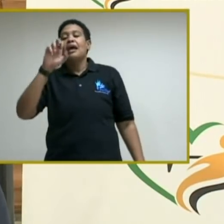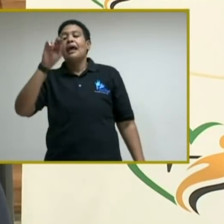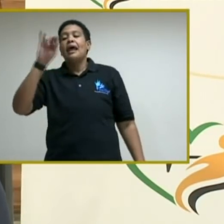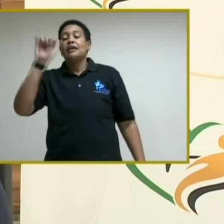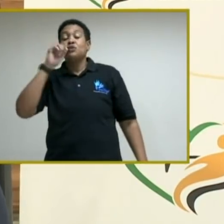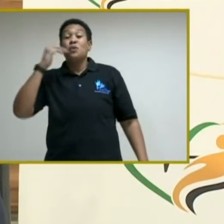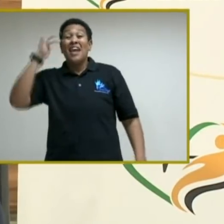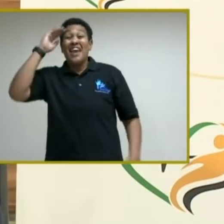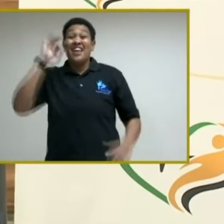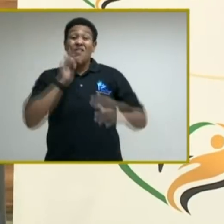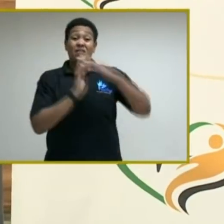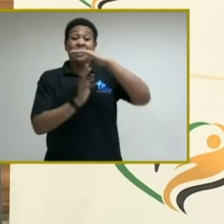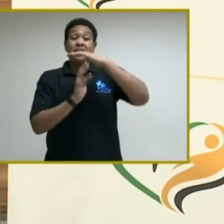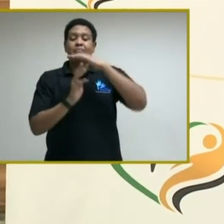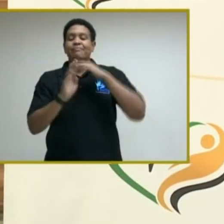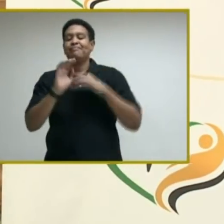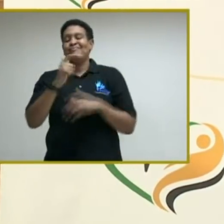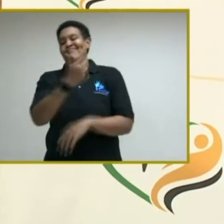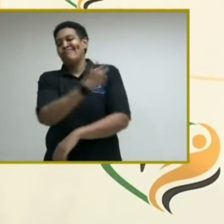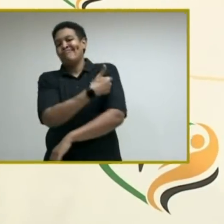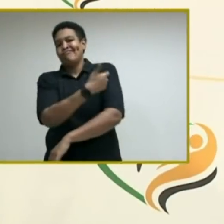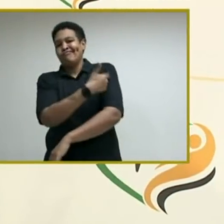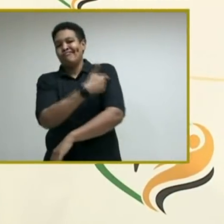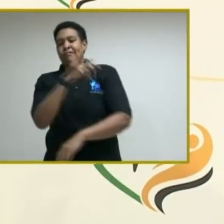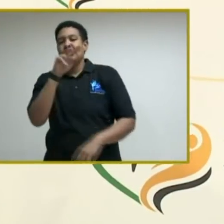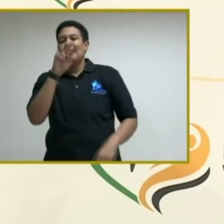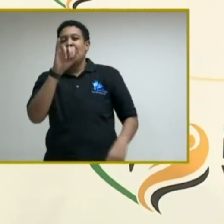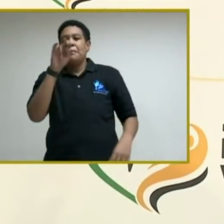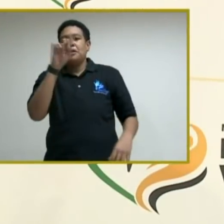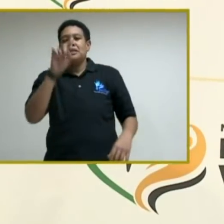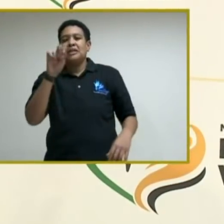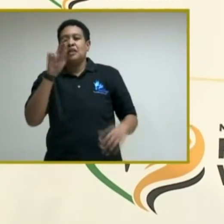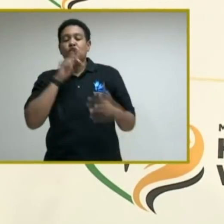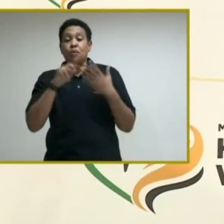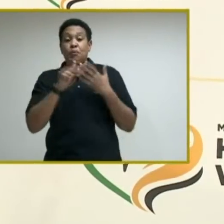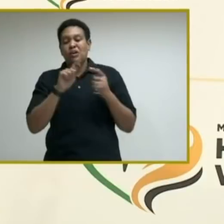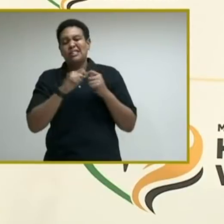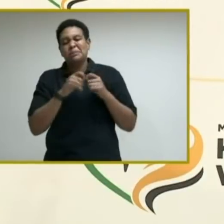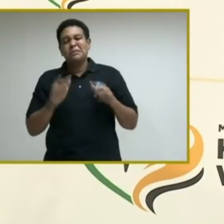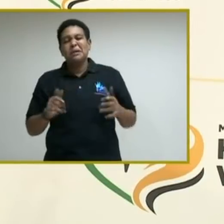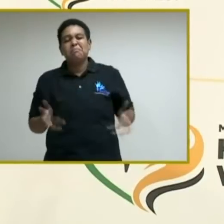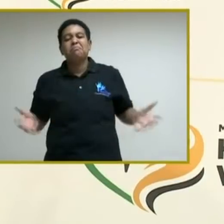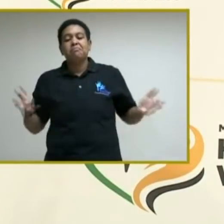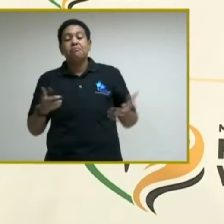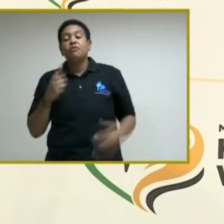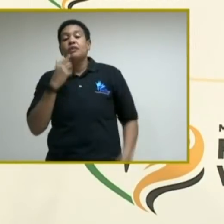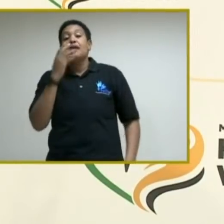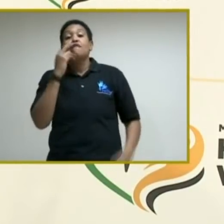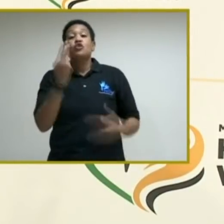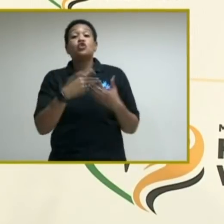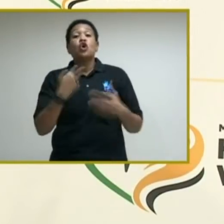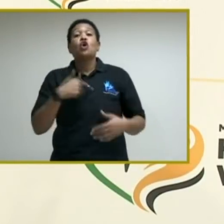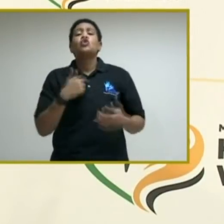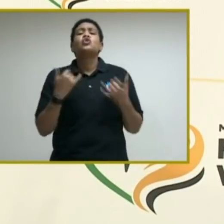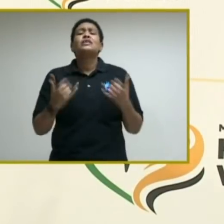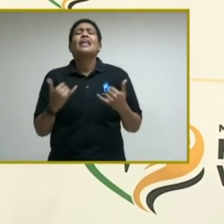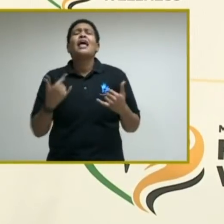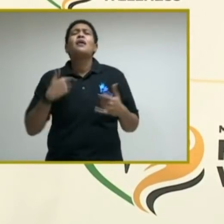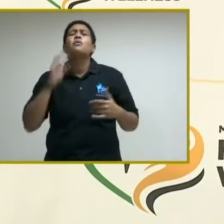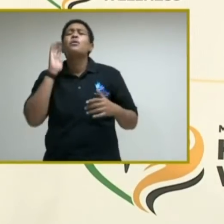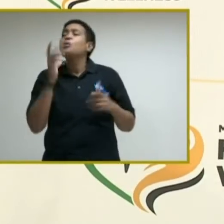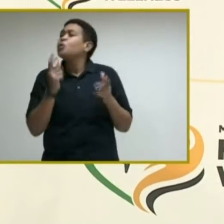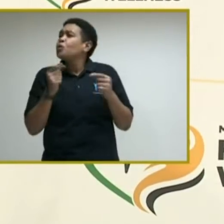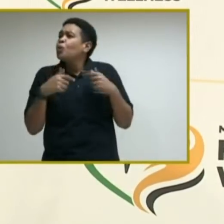immunization program, is online. And of course, the usual team in-house. Thank you very much for joining us. So today we are going